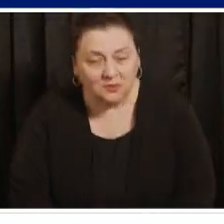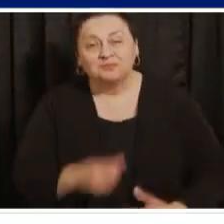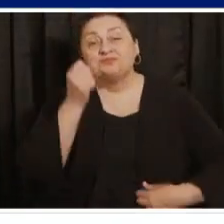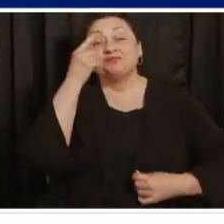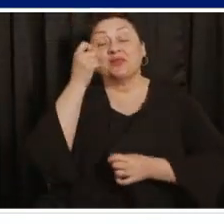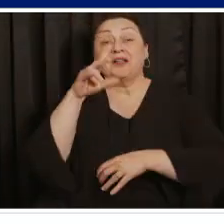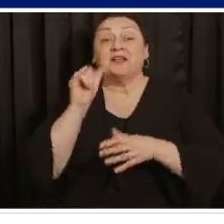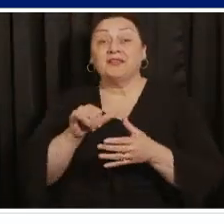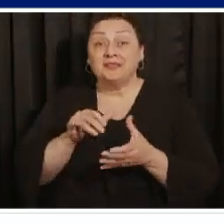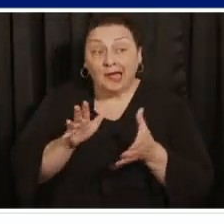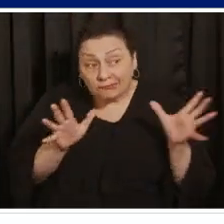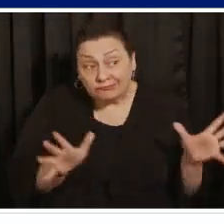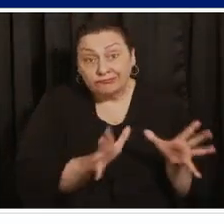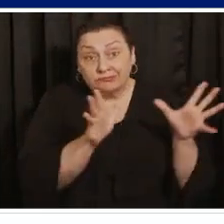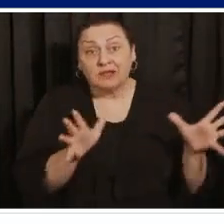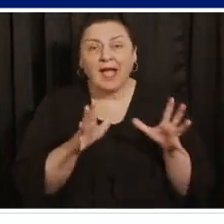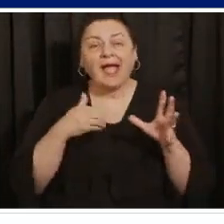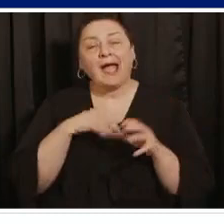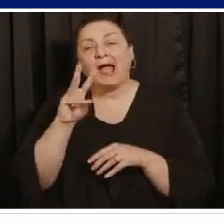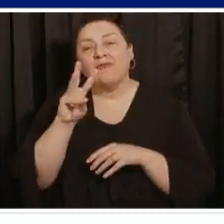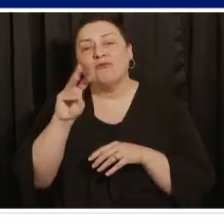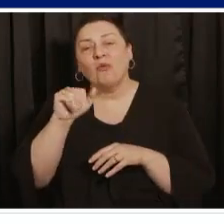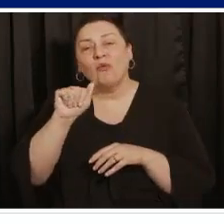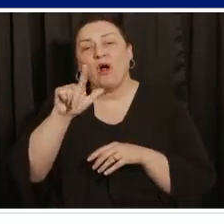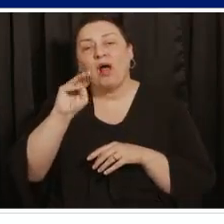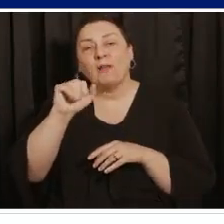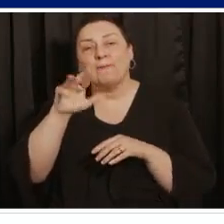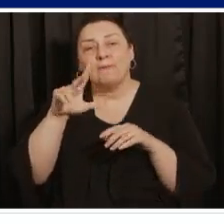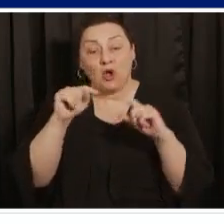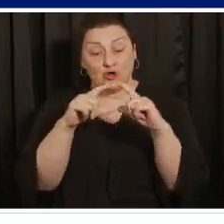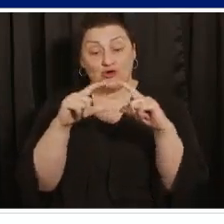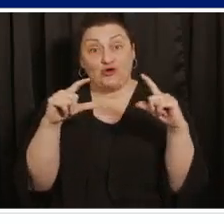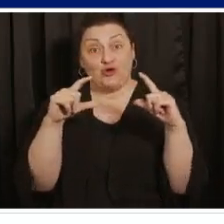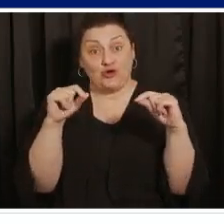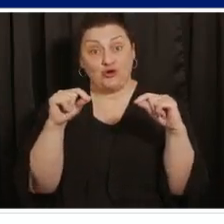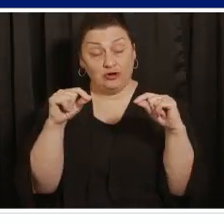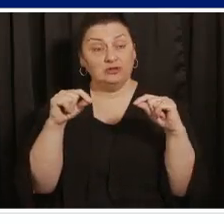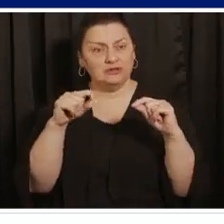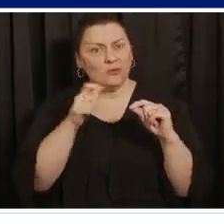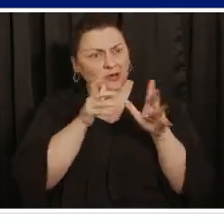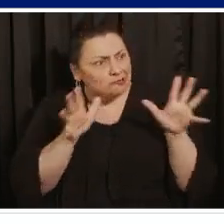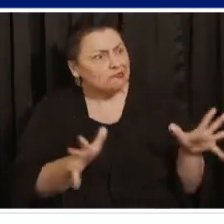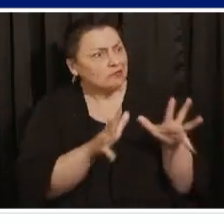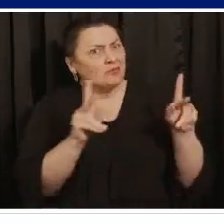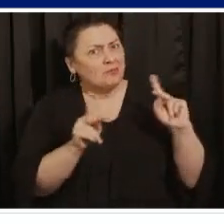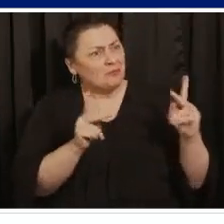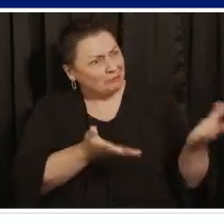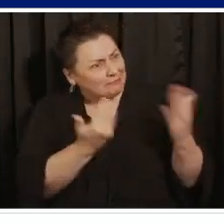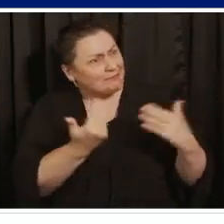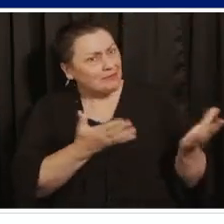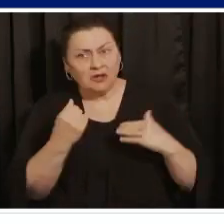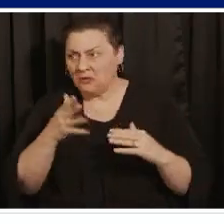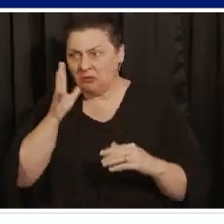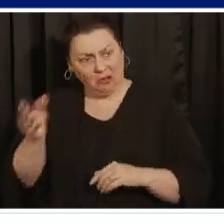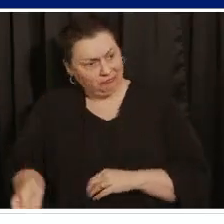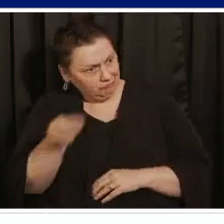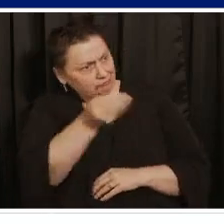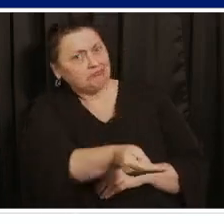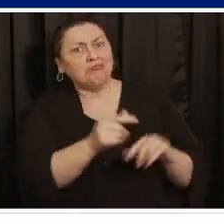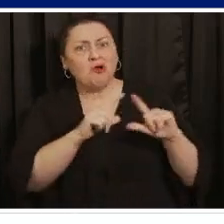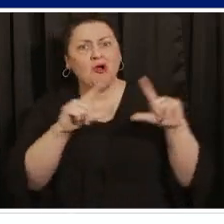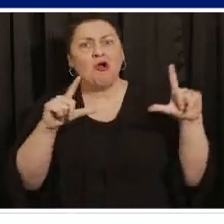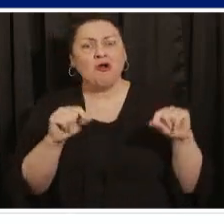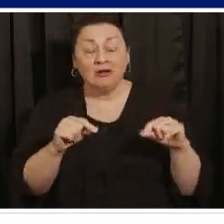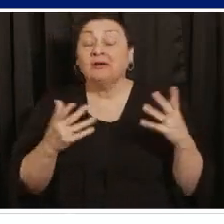to be able to nudge people over to get them vaccinated. We've really been blown away by the response of the program. at the sites where it's